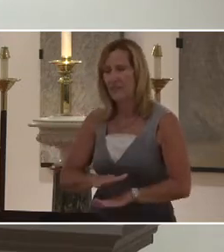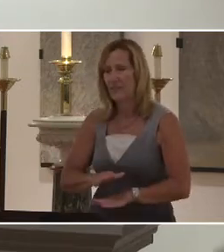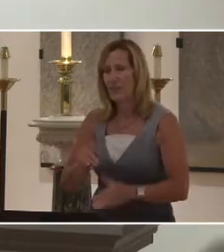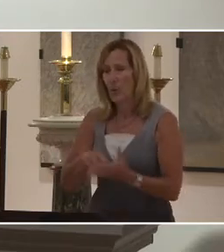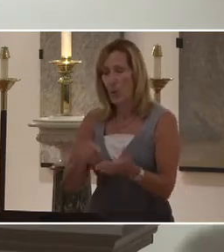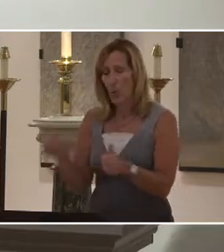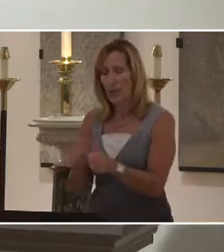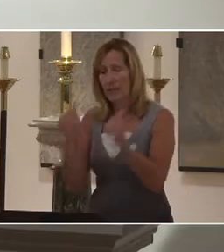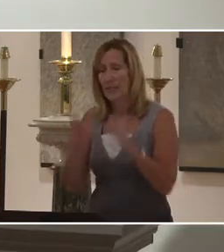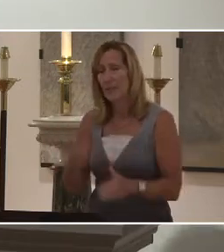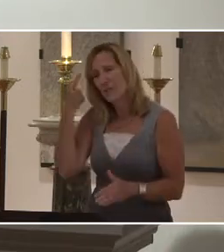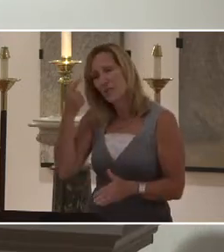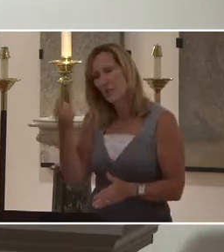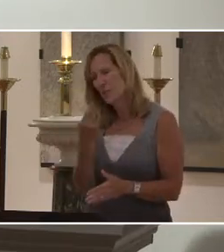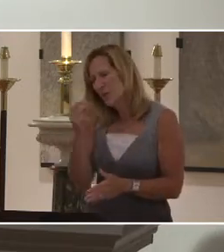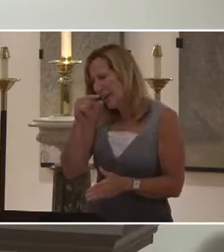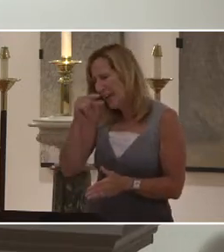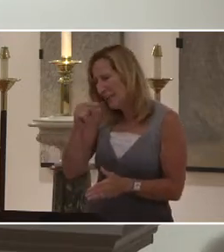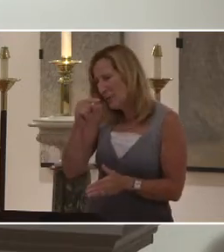was just a little bit